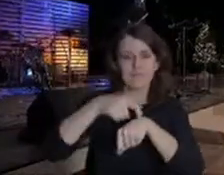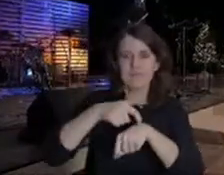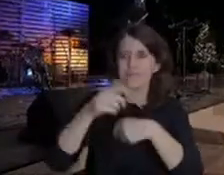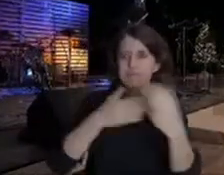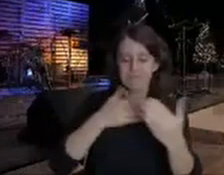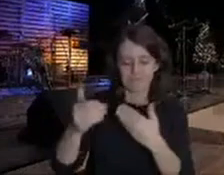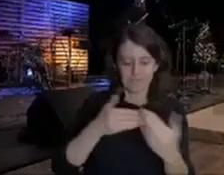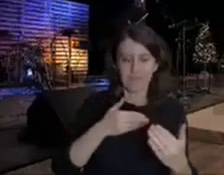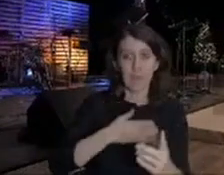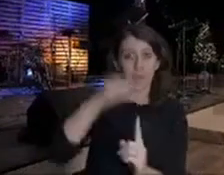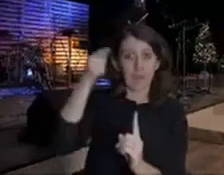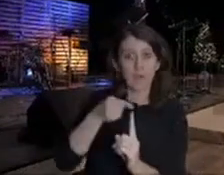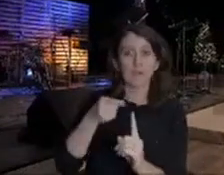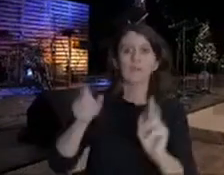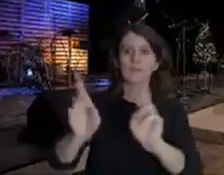Here's what we say. Be ready.